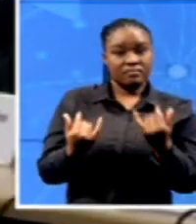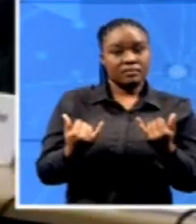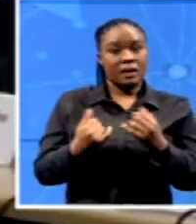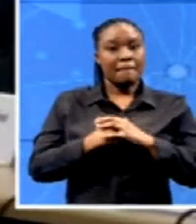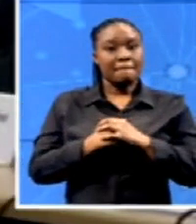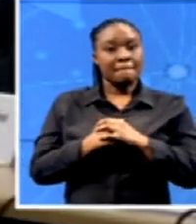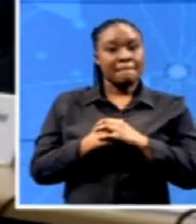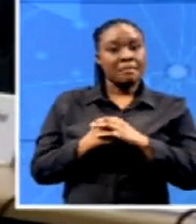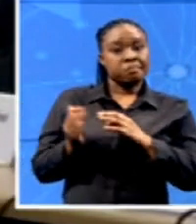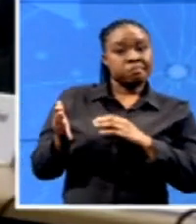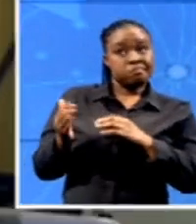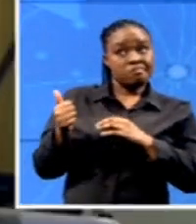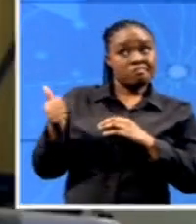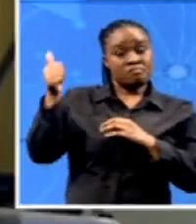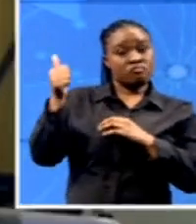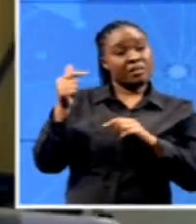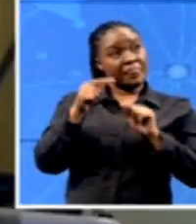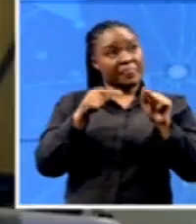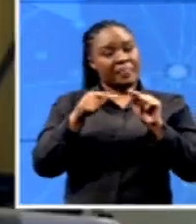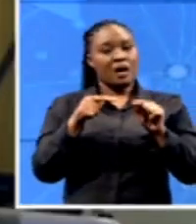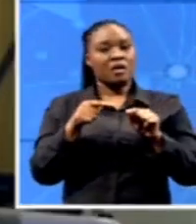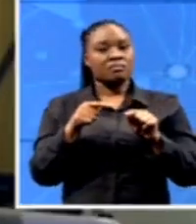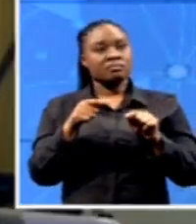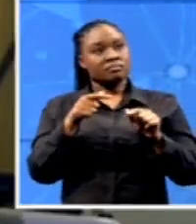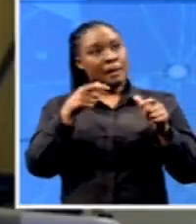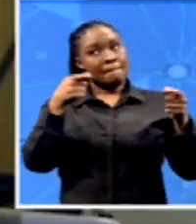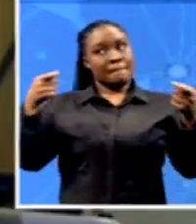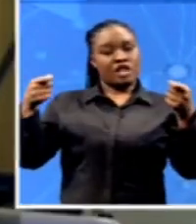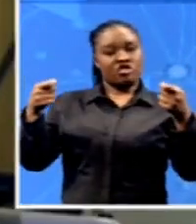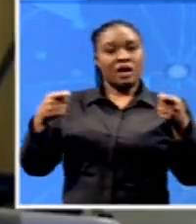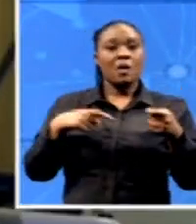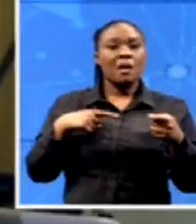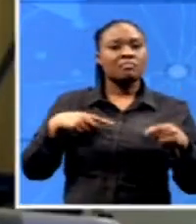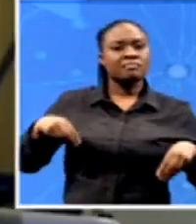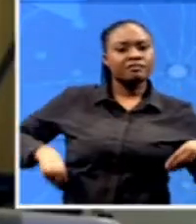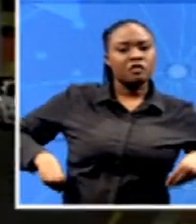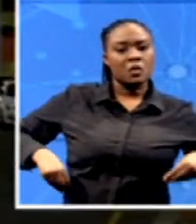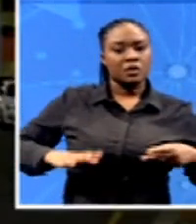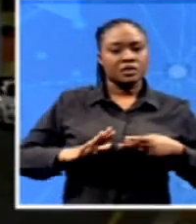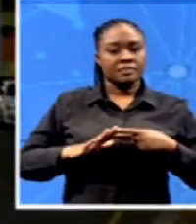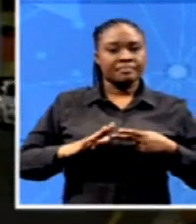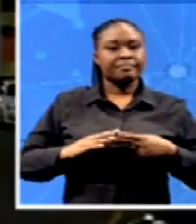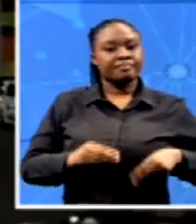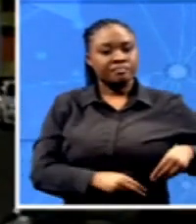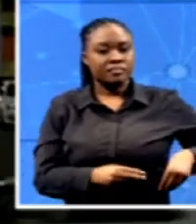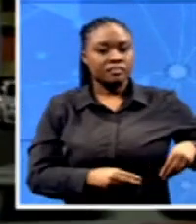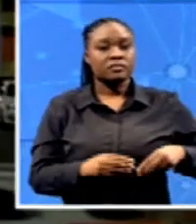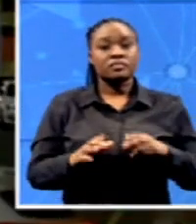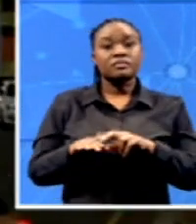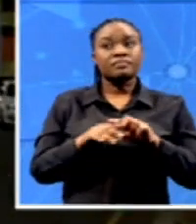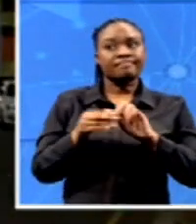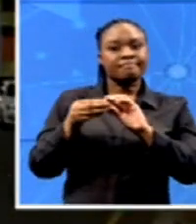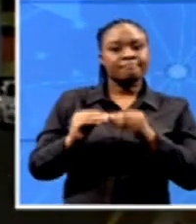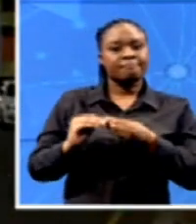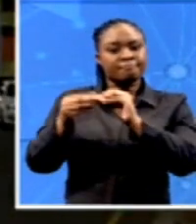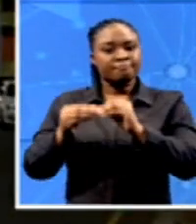previous management. They say fraud and corruption, poor maintenance and lack of funding are at the center of the country's deepening